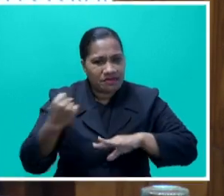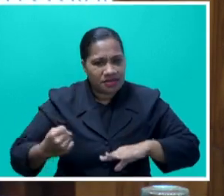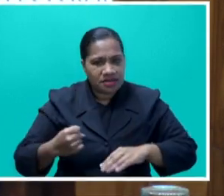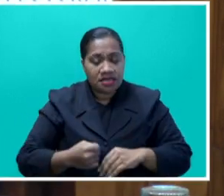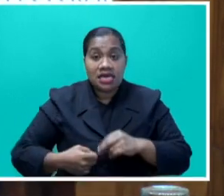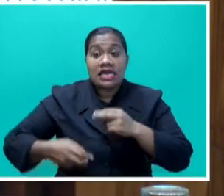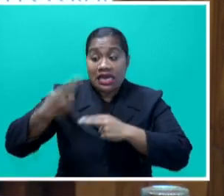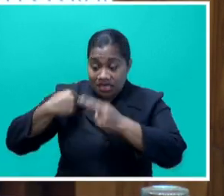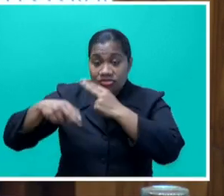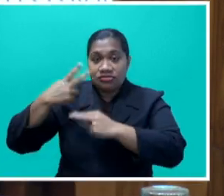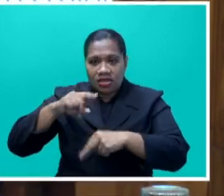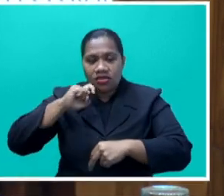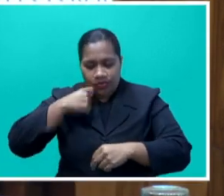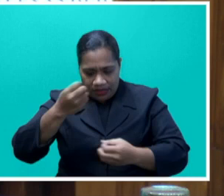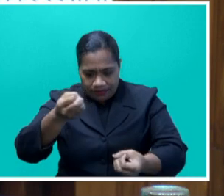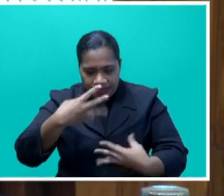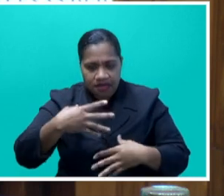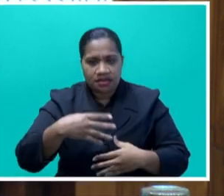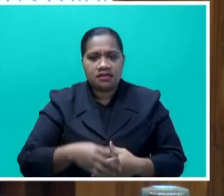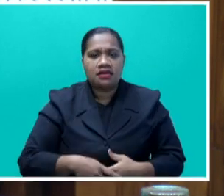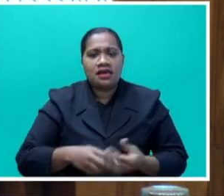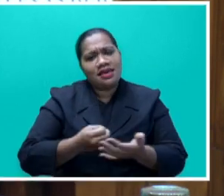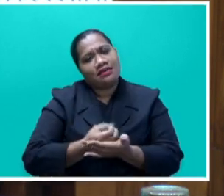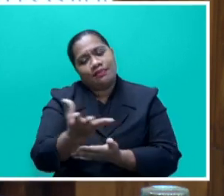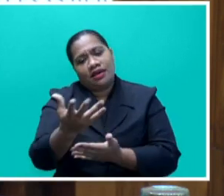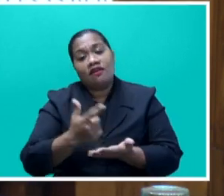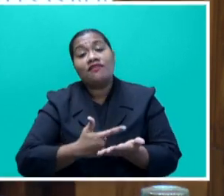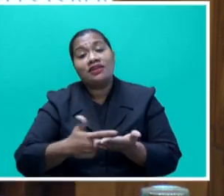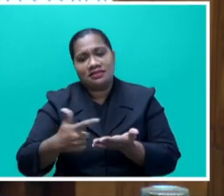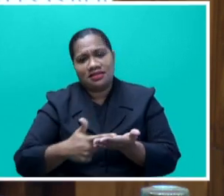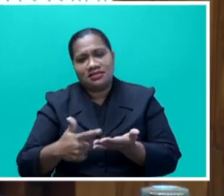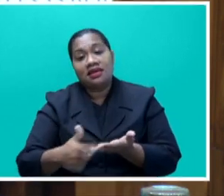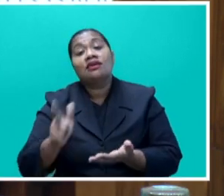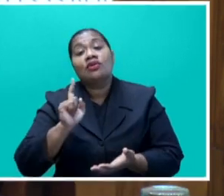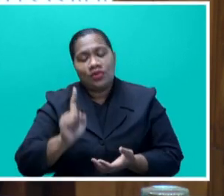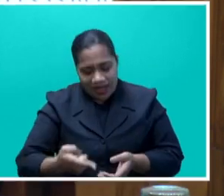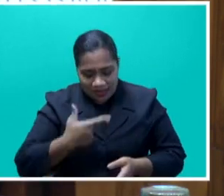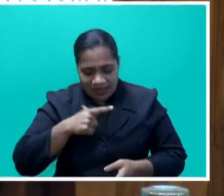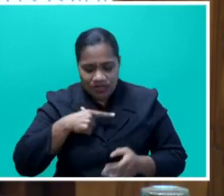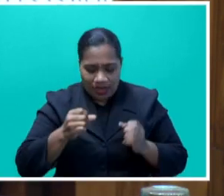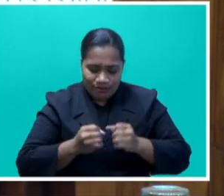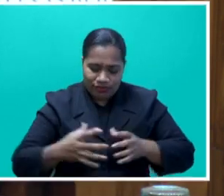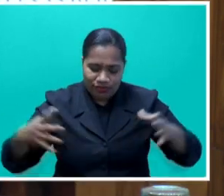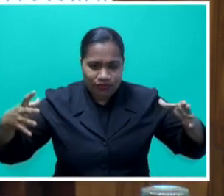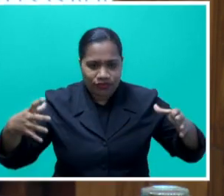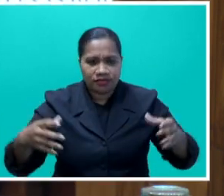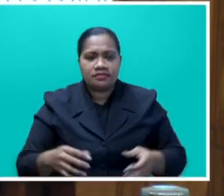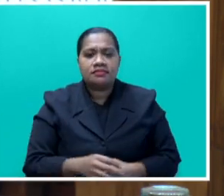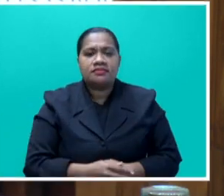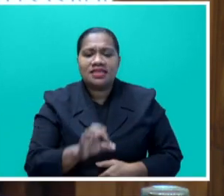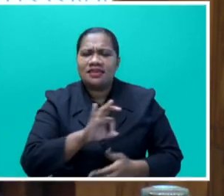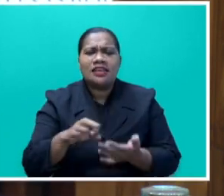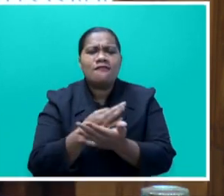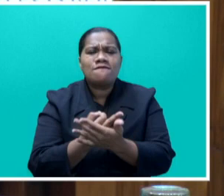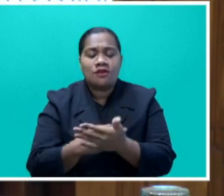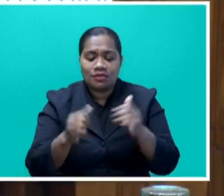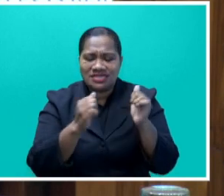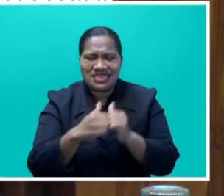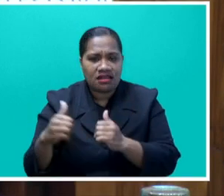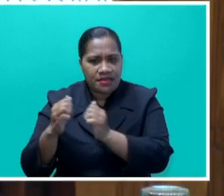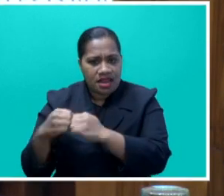expiry of leases was a significant contributor to the growth of informal settlements in Fiji. I still